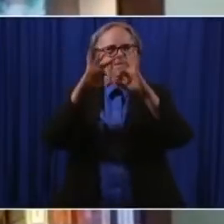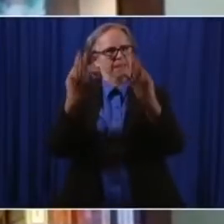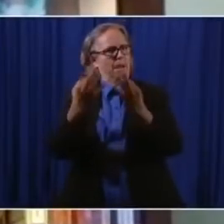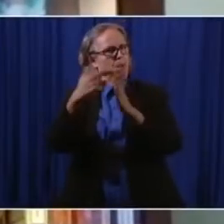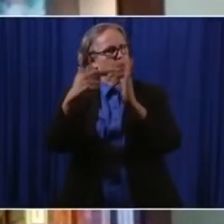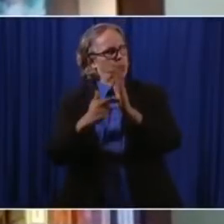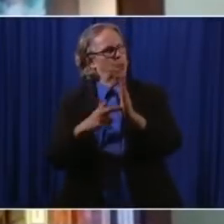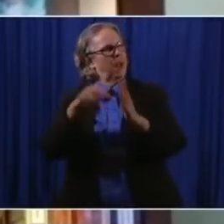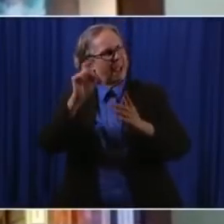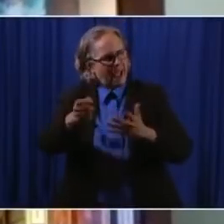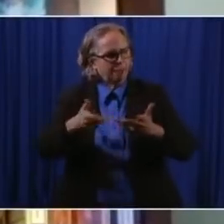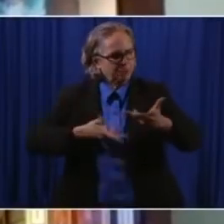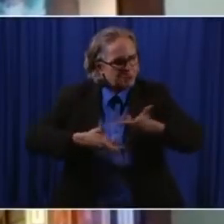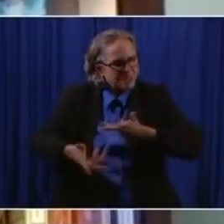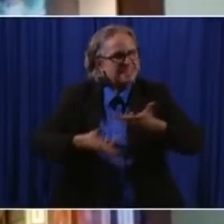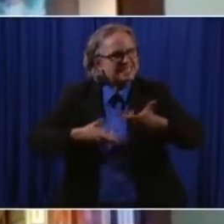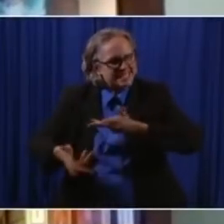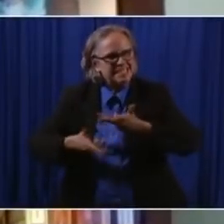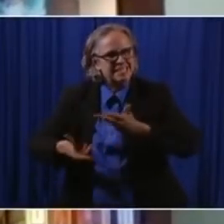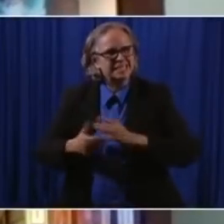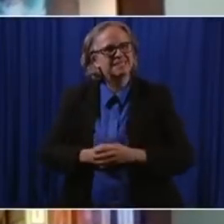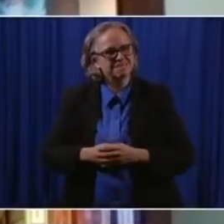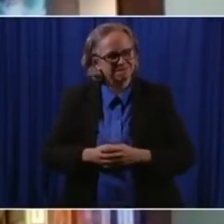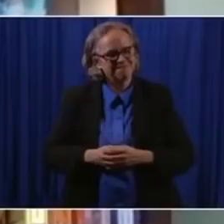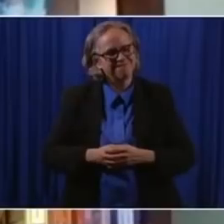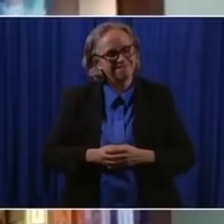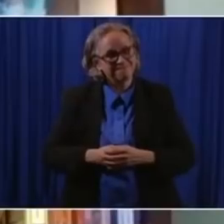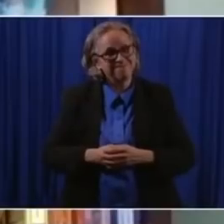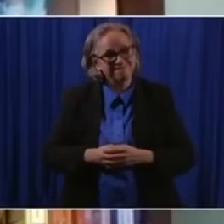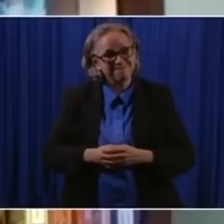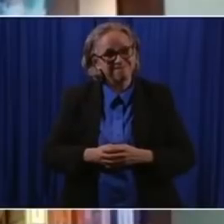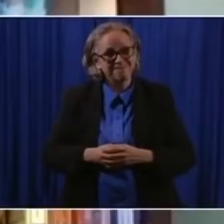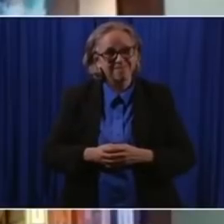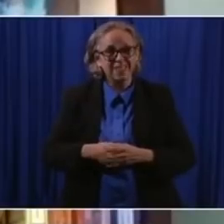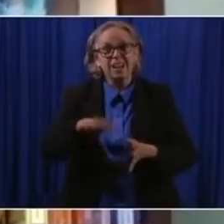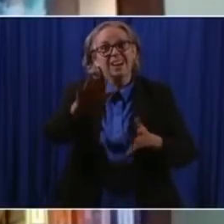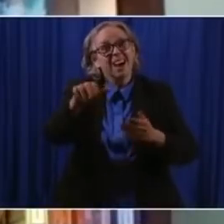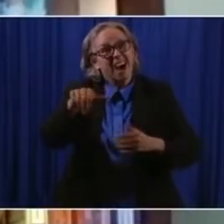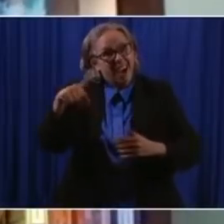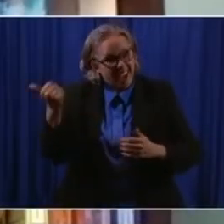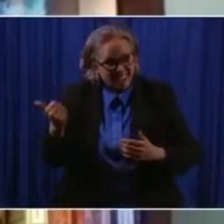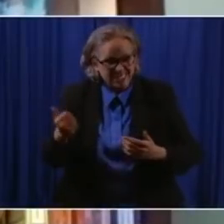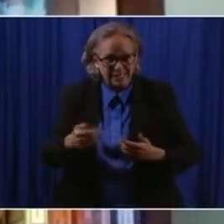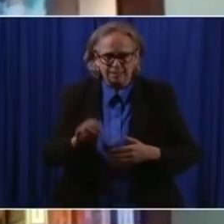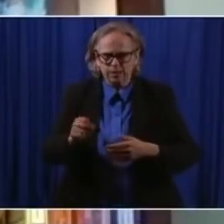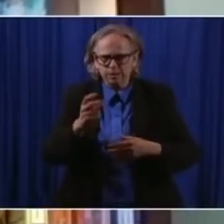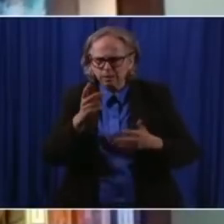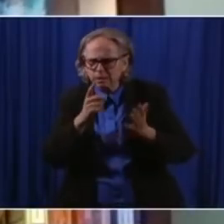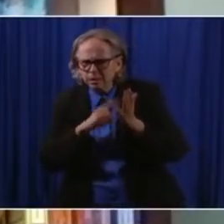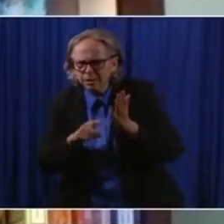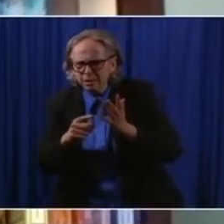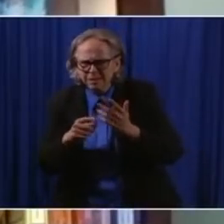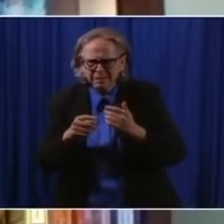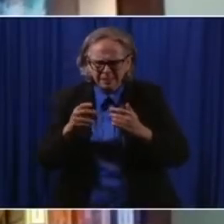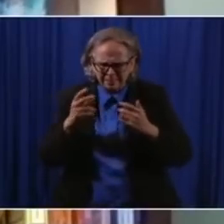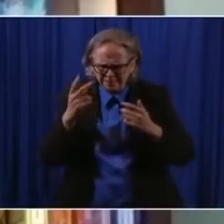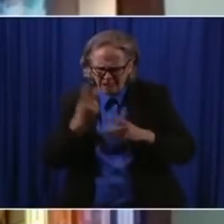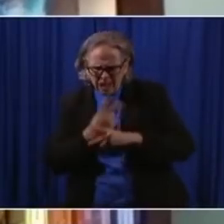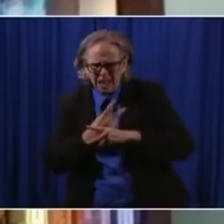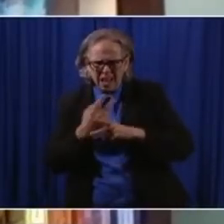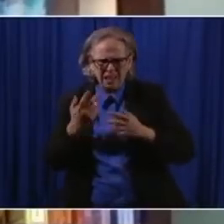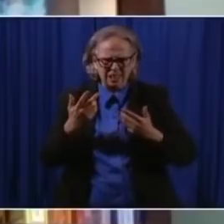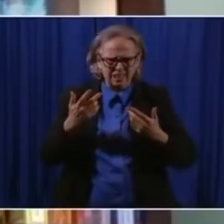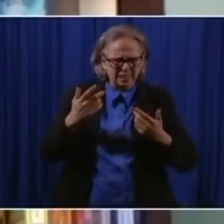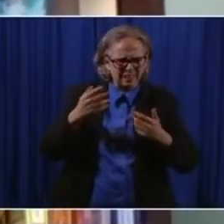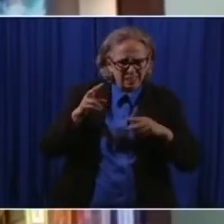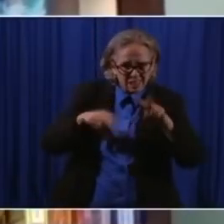And then at the end of the day, we're going to evaluate how it went. We're going to reach out for help if we need help.